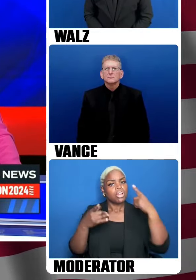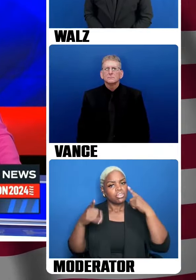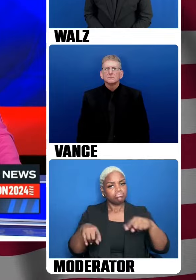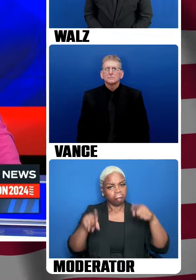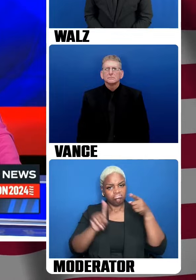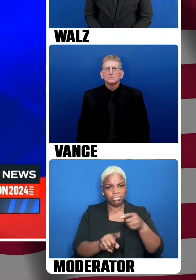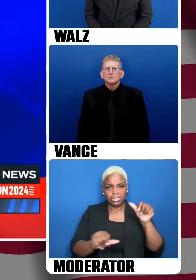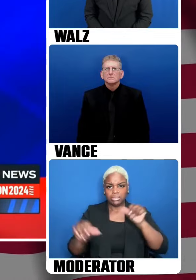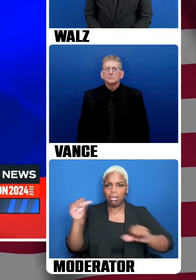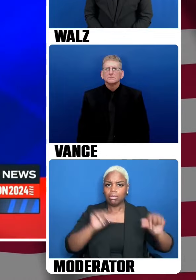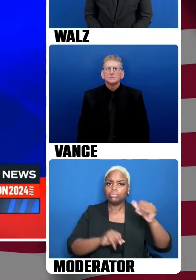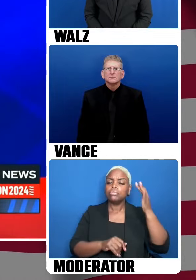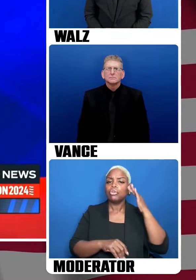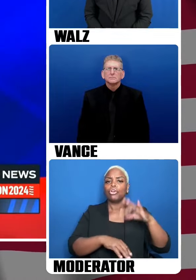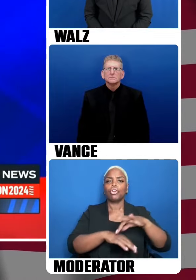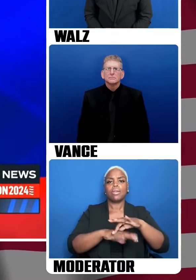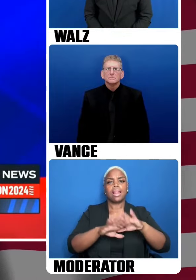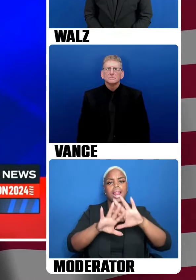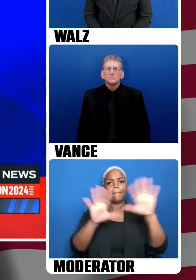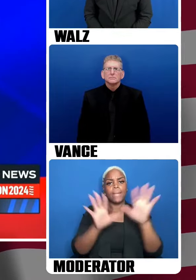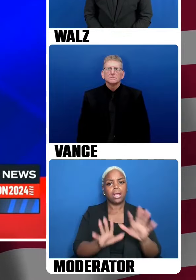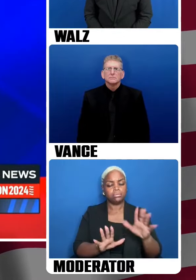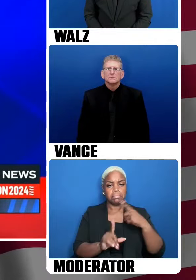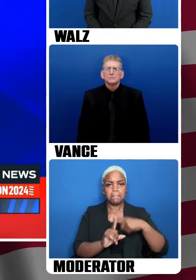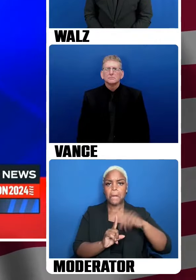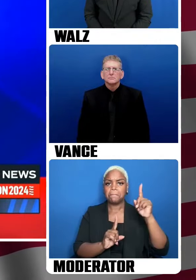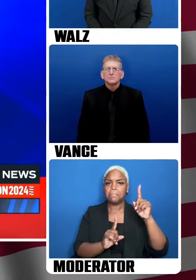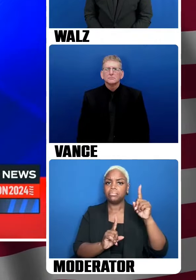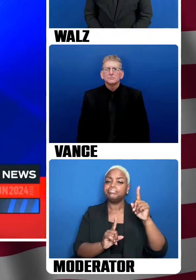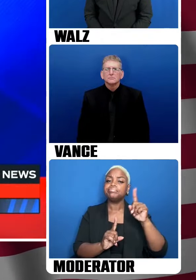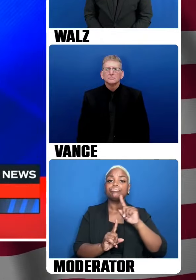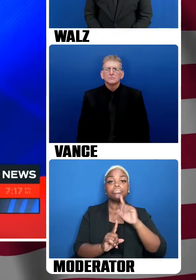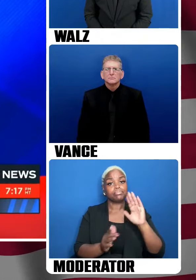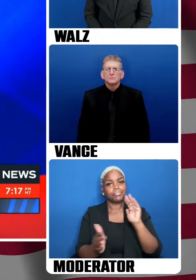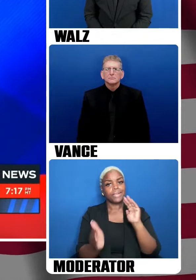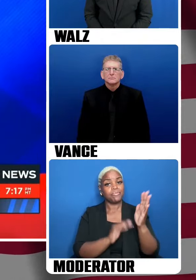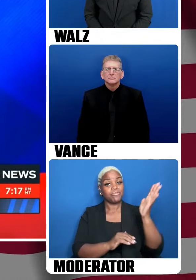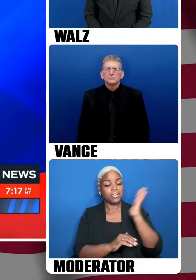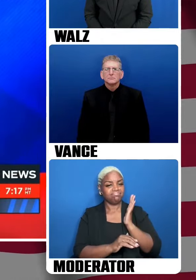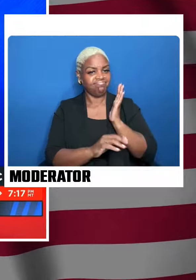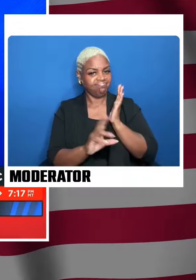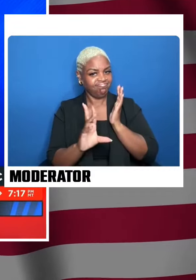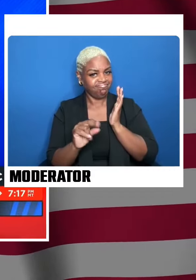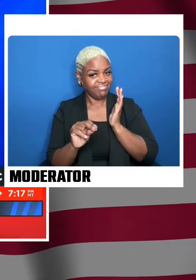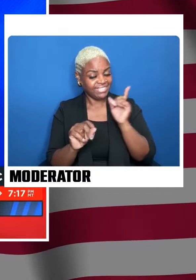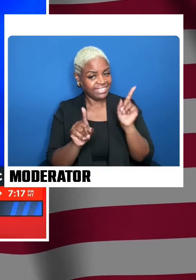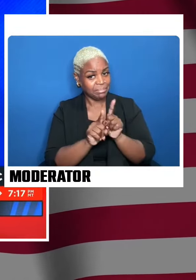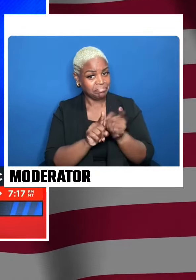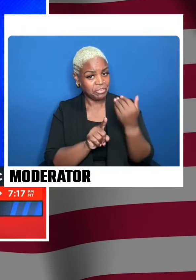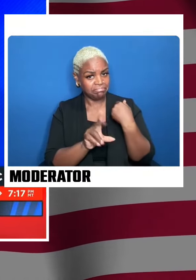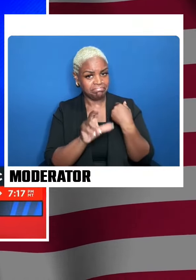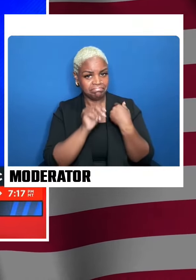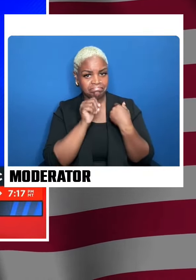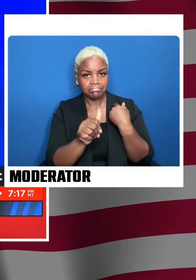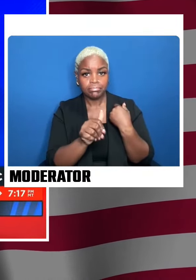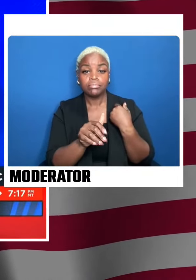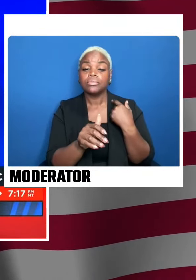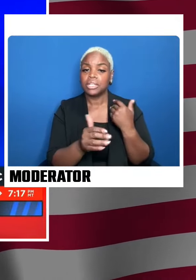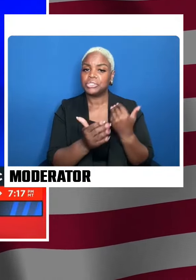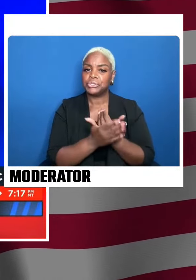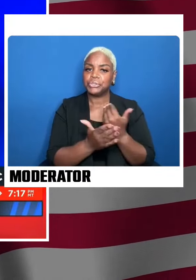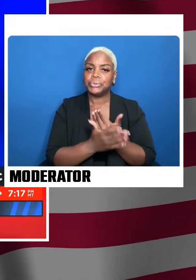Margaret? Thank you, Nora. We're going to turn now to immigration. The crisis at the U.S.-Mexico border consistently ranks as one